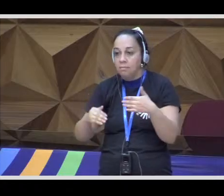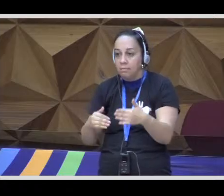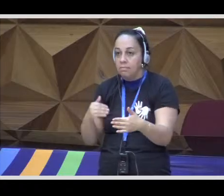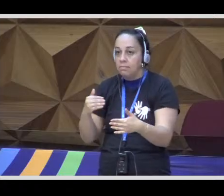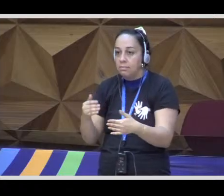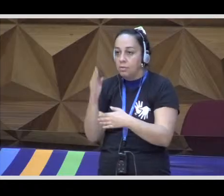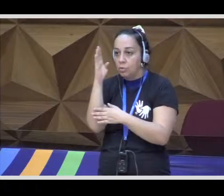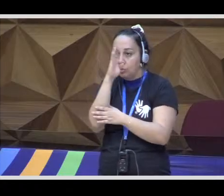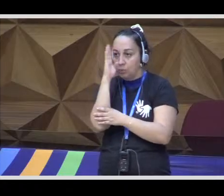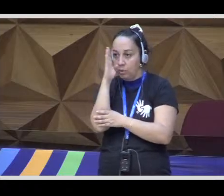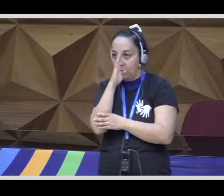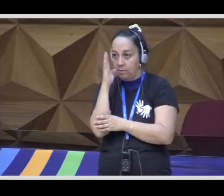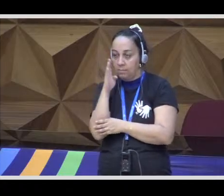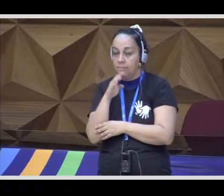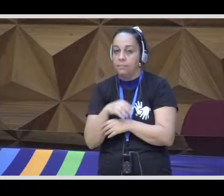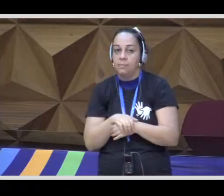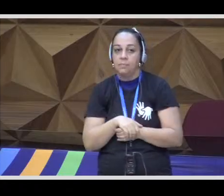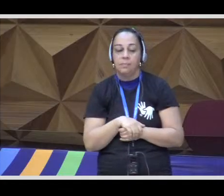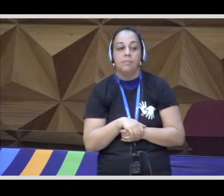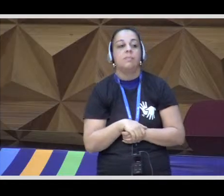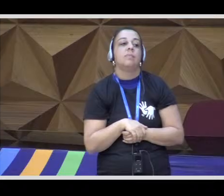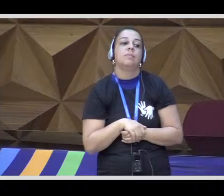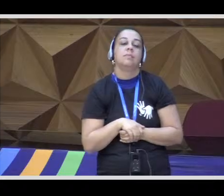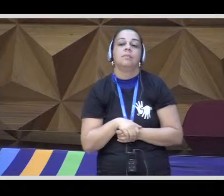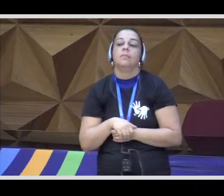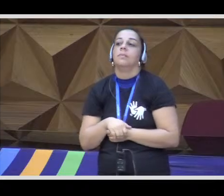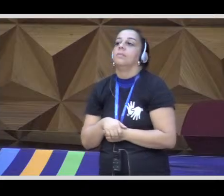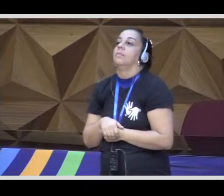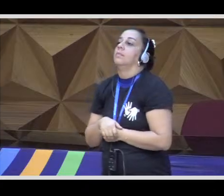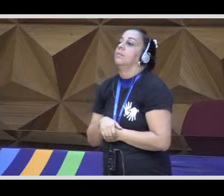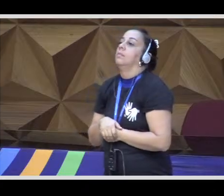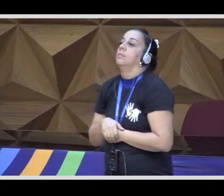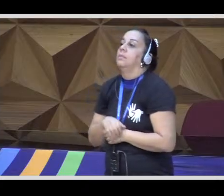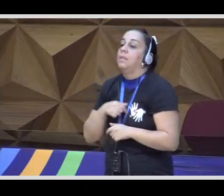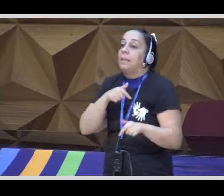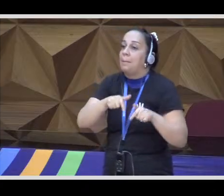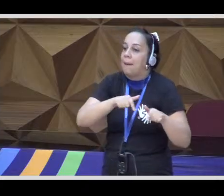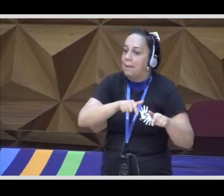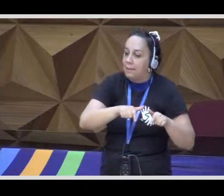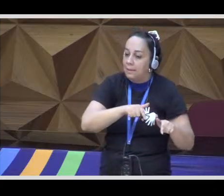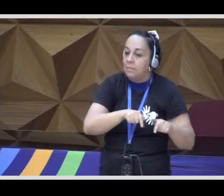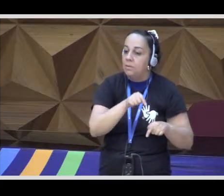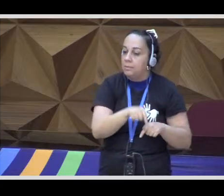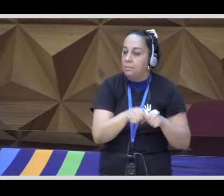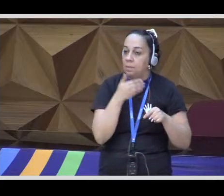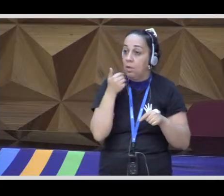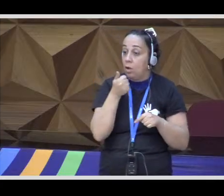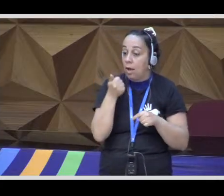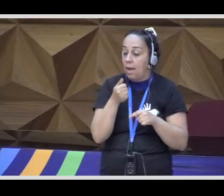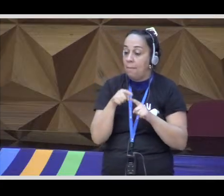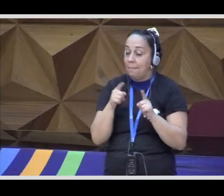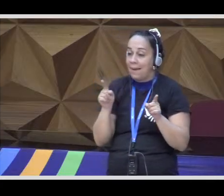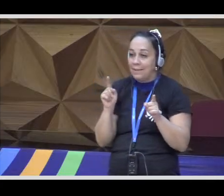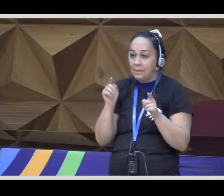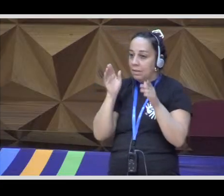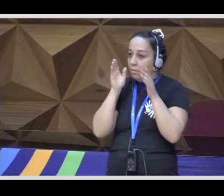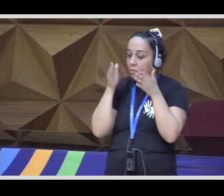we did quite a lot of work on that, but what we did more work on was how to mitigate it, how to stop it if you start to feel